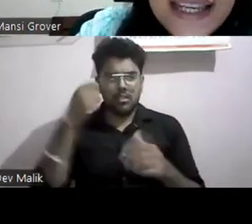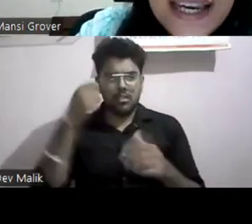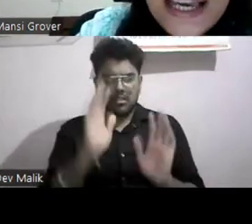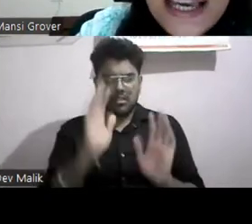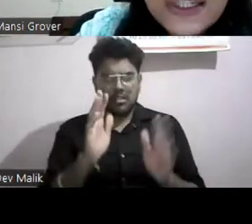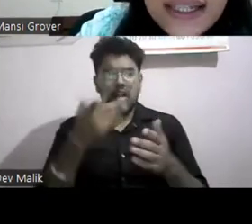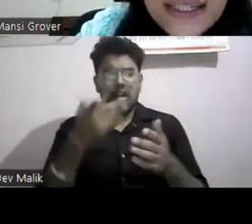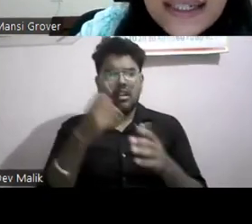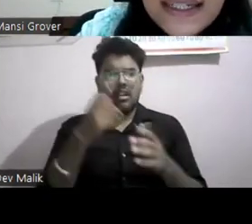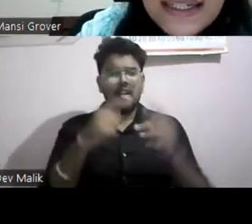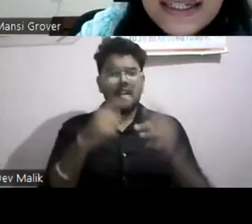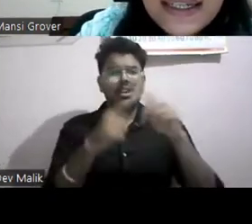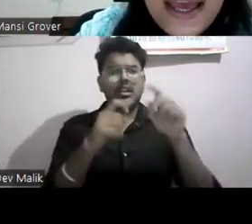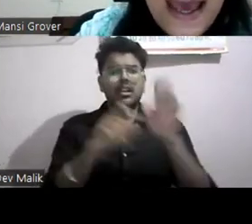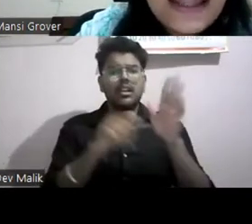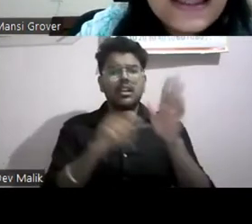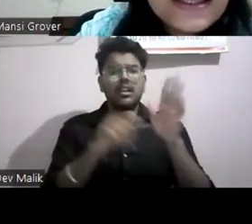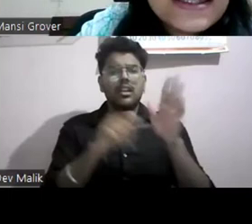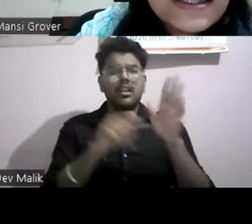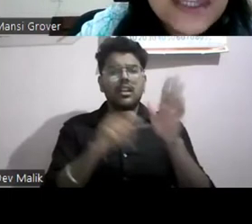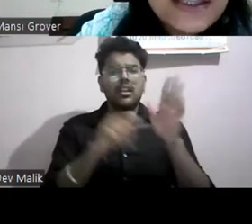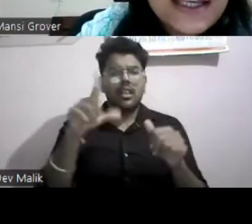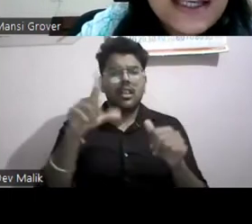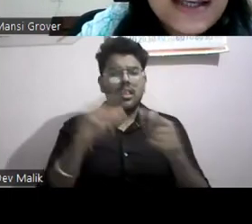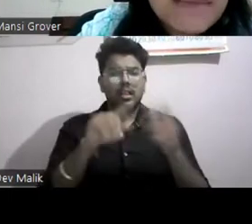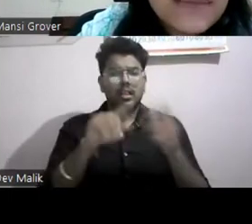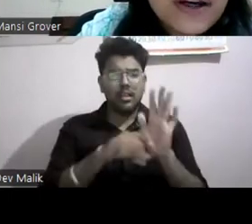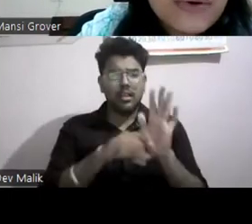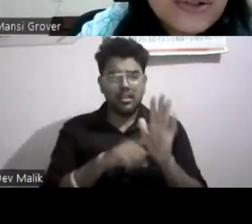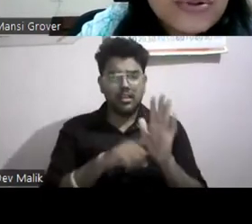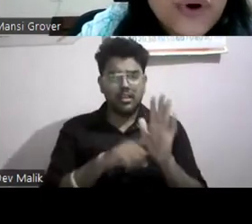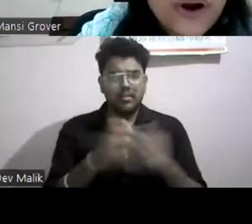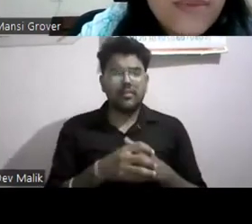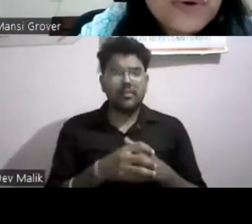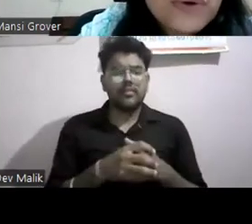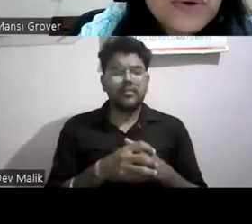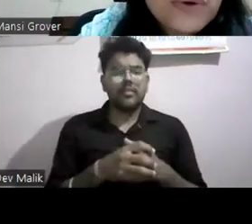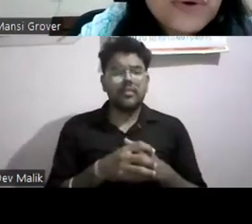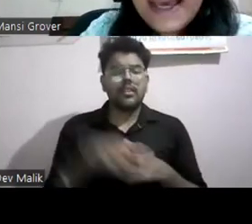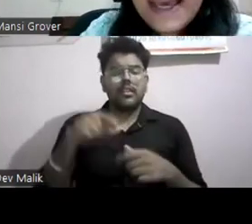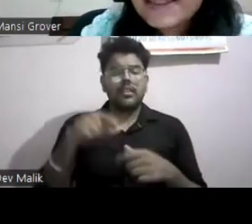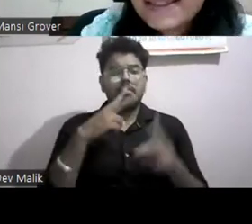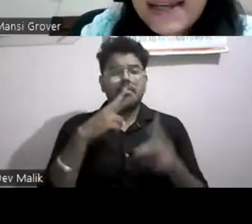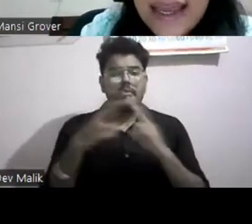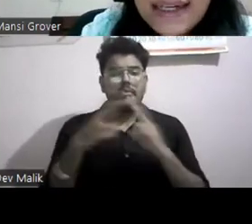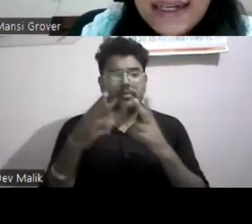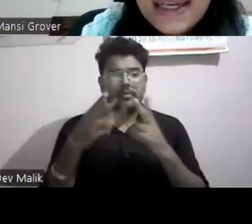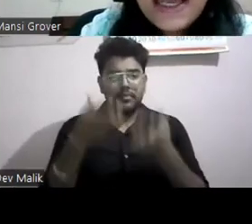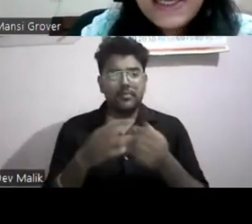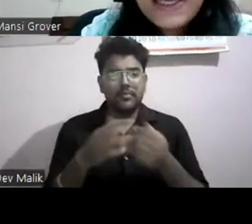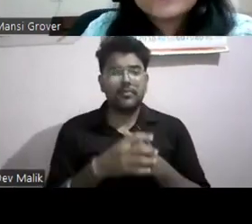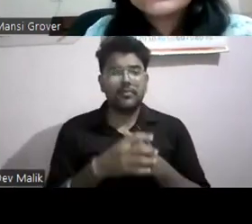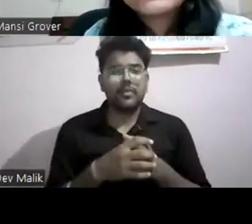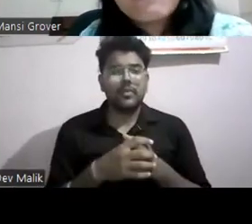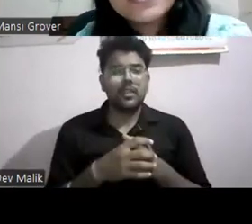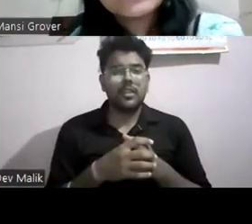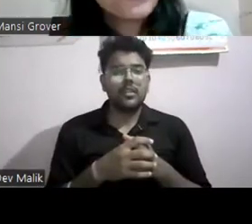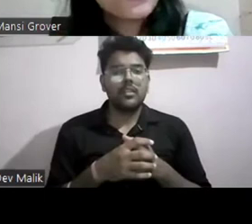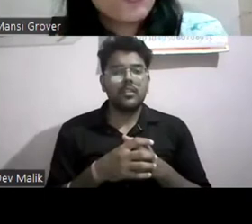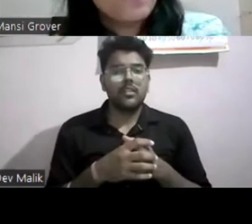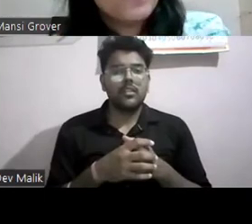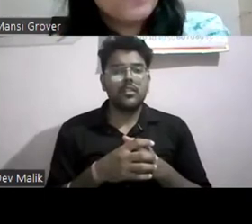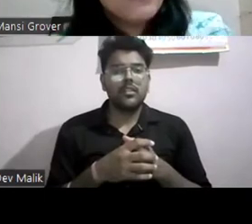this idea gets translated. And this is something that I'm going to talk about in my next slide. It's called